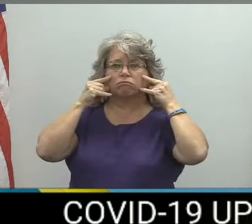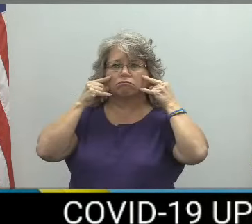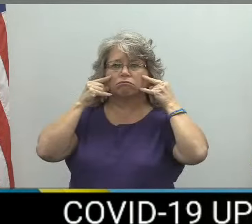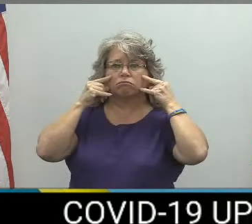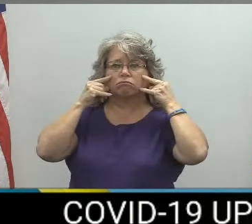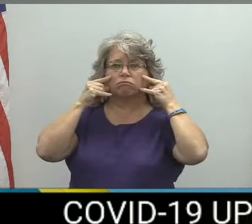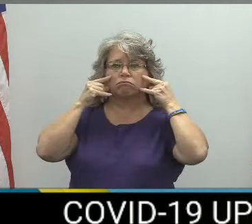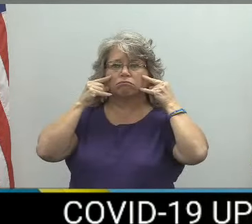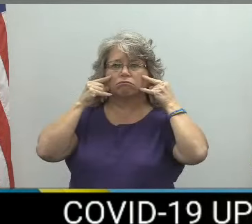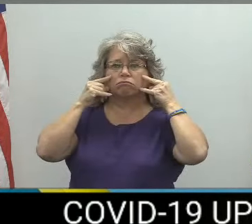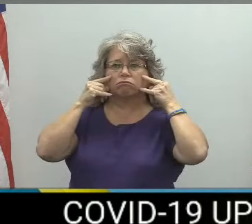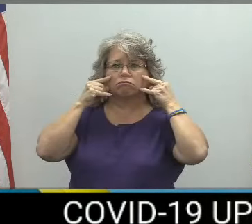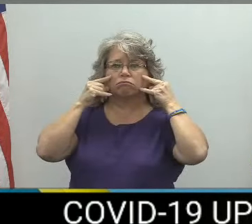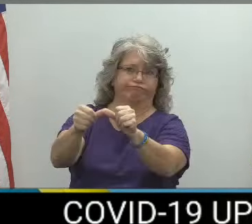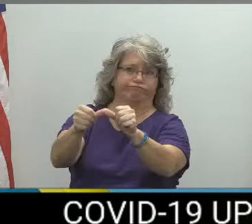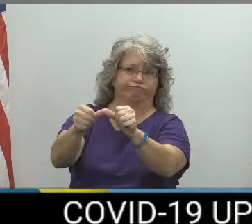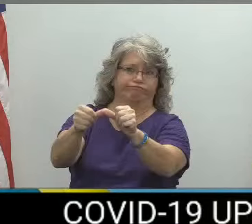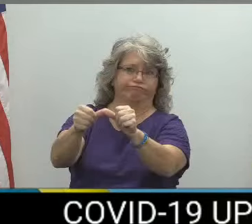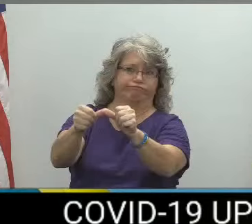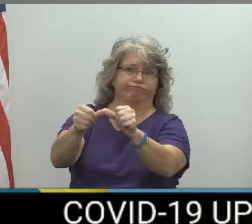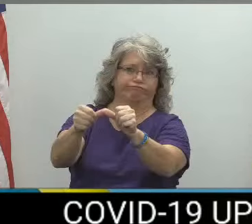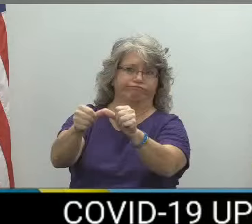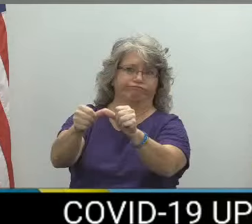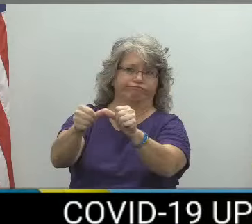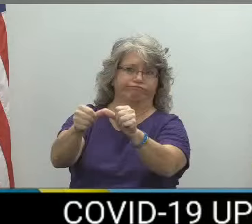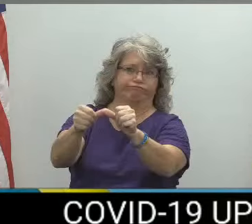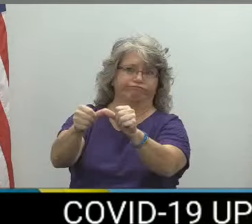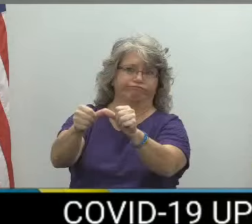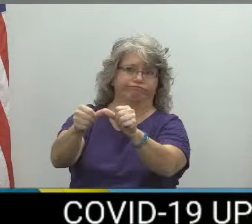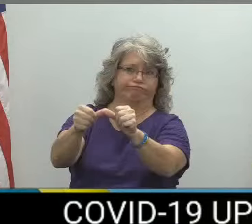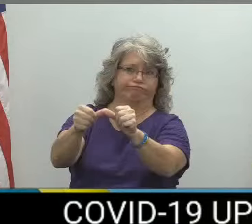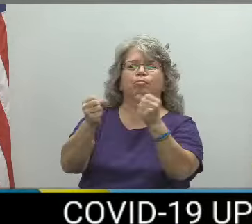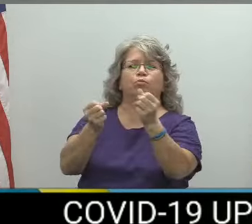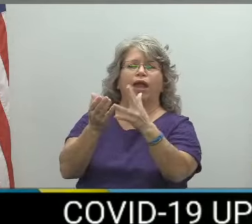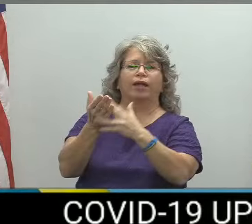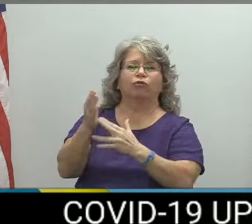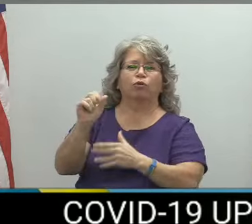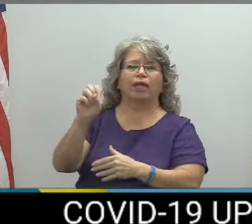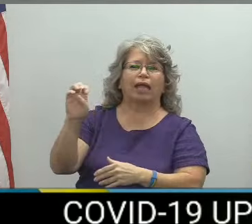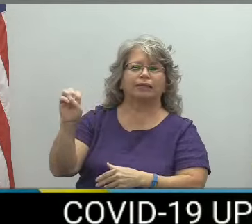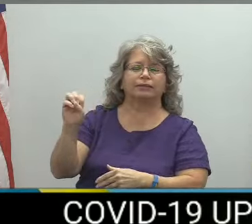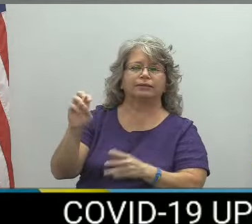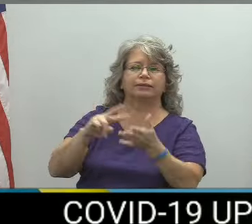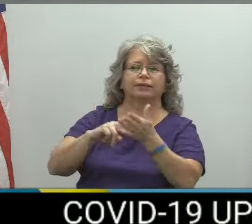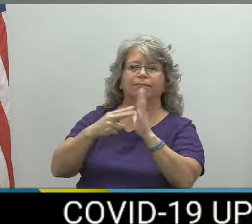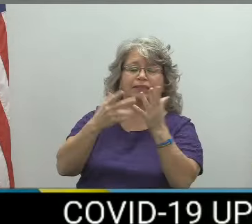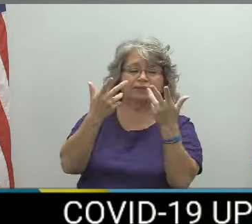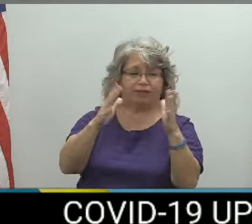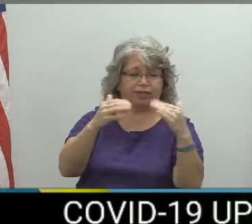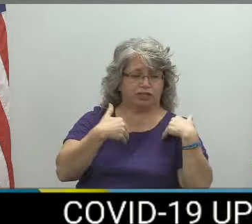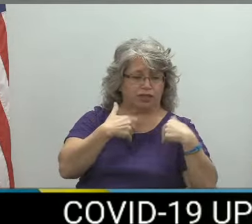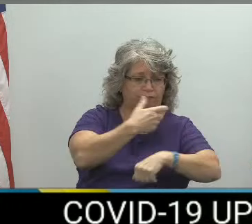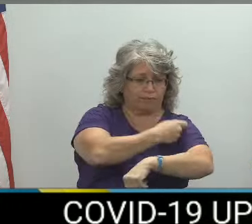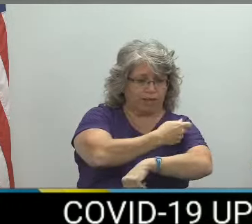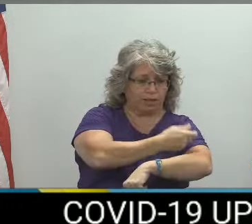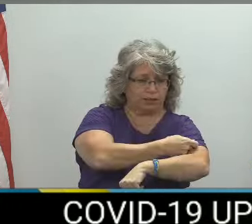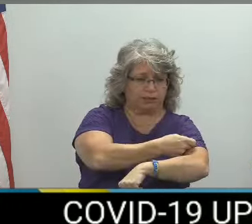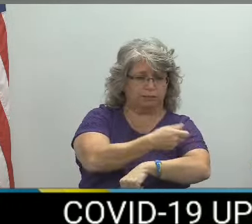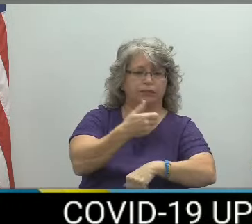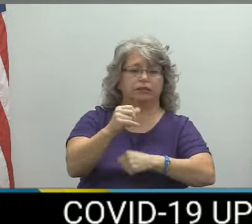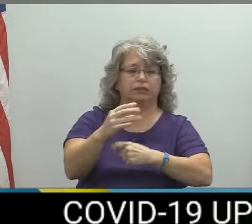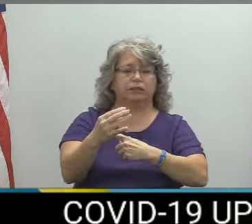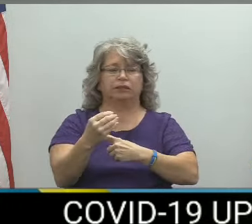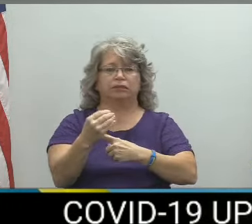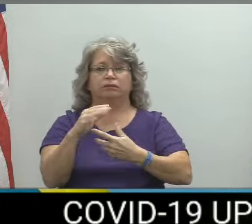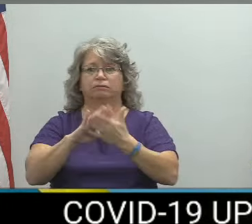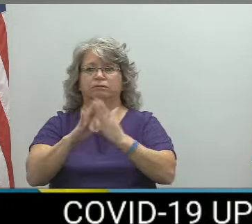Vaccine breakthrough cases in Nueces County. We continue to see, because of the high number of positive cases in Nueces County,